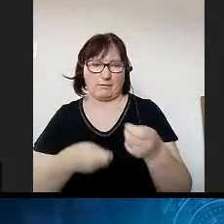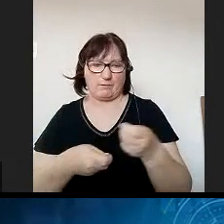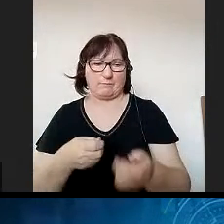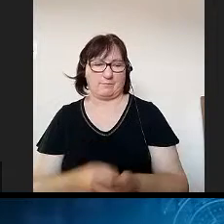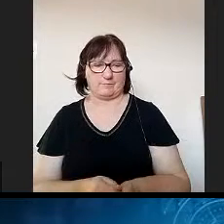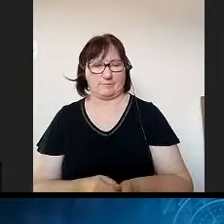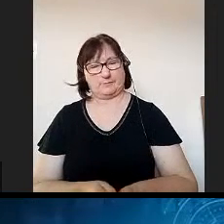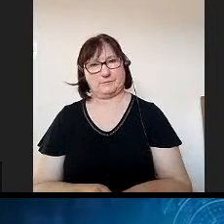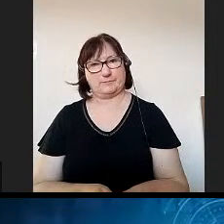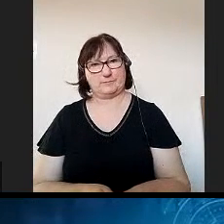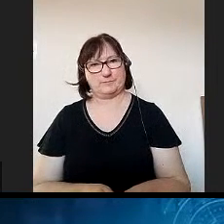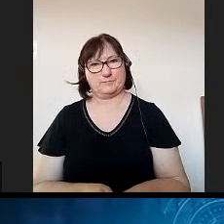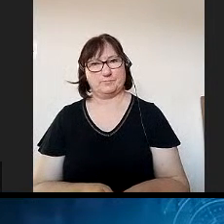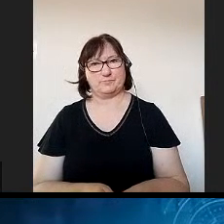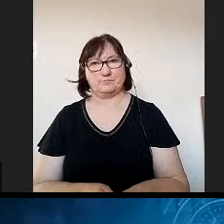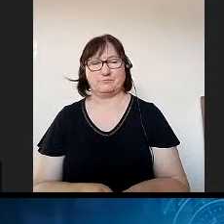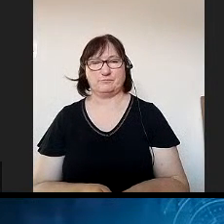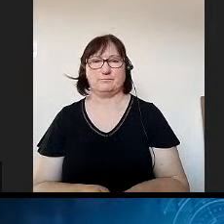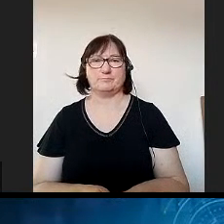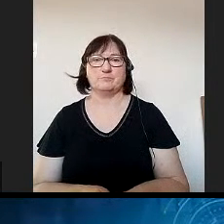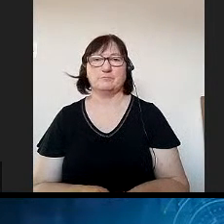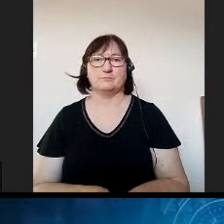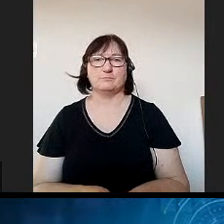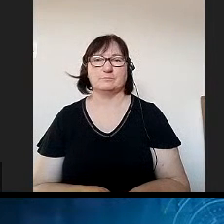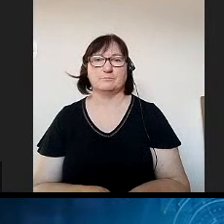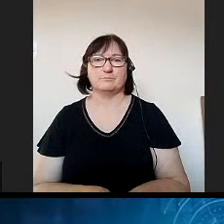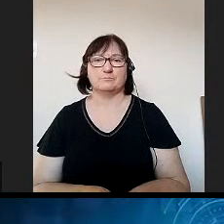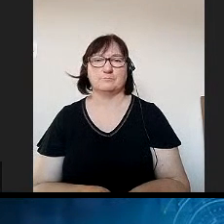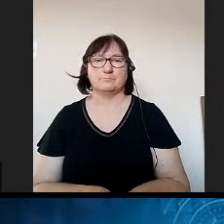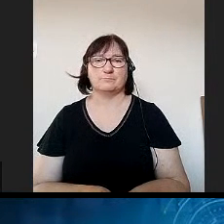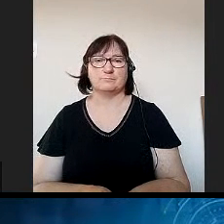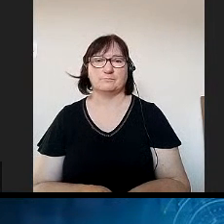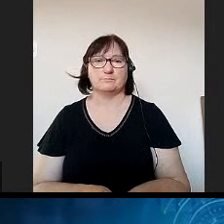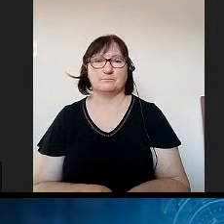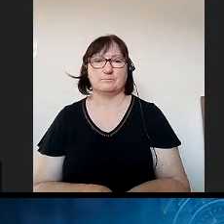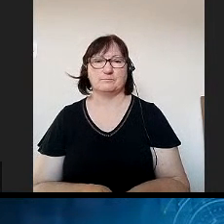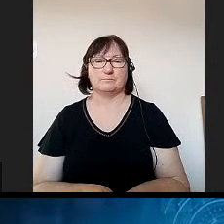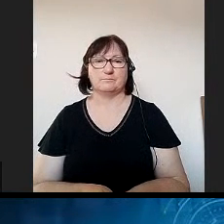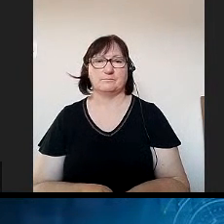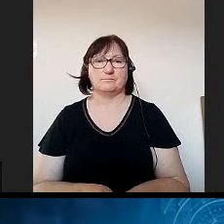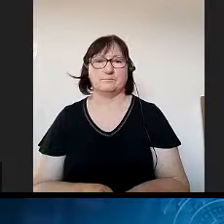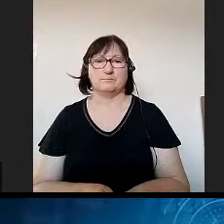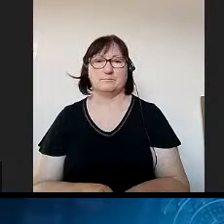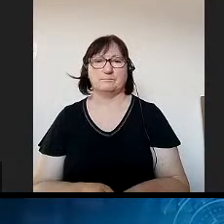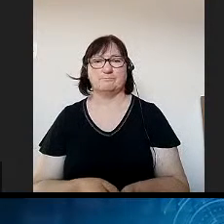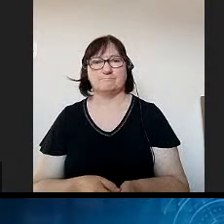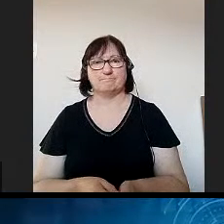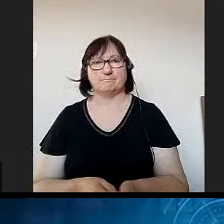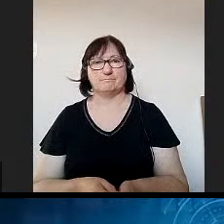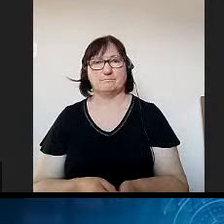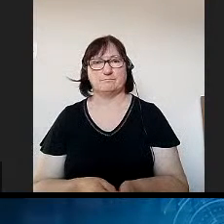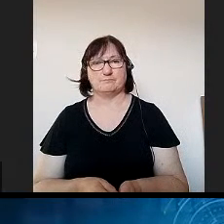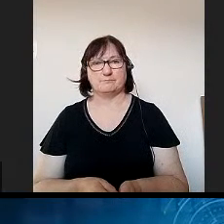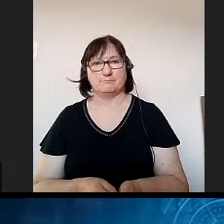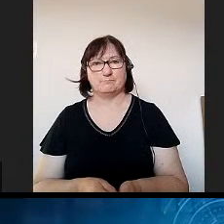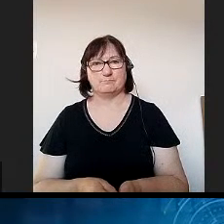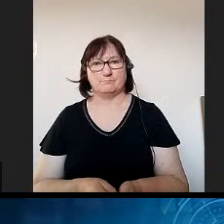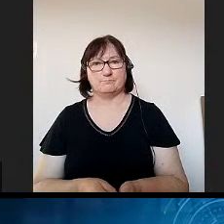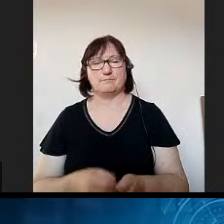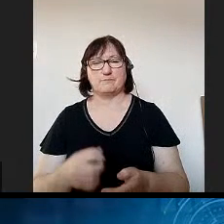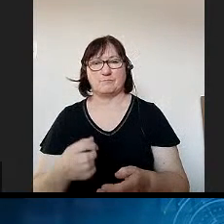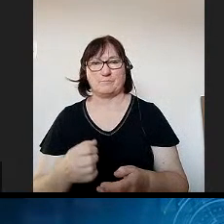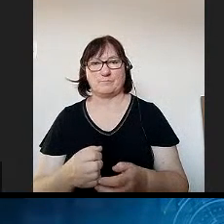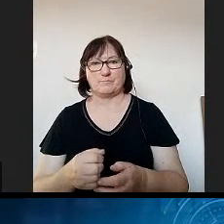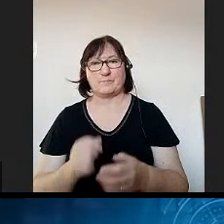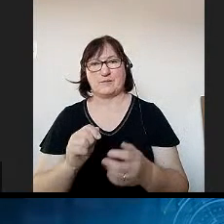information sharing. Patricia will take over the panel discussion and run through the Q&A. Thank you very